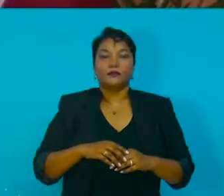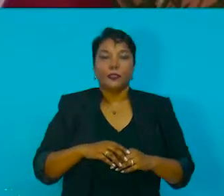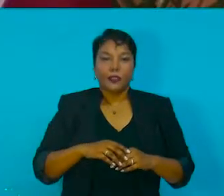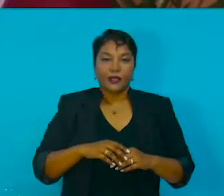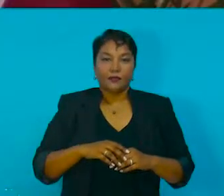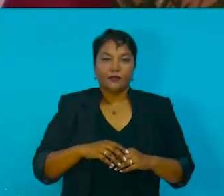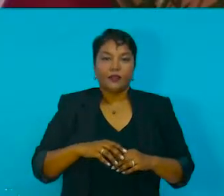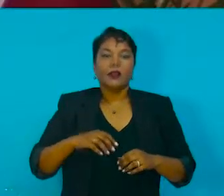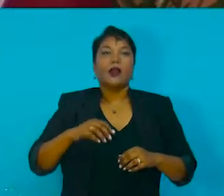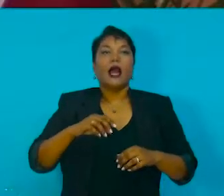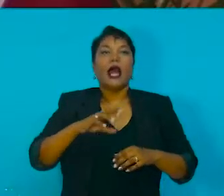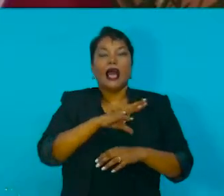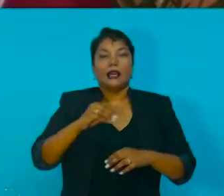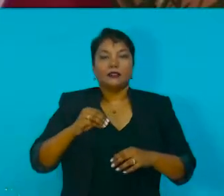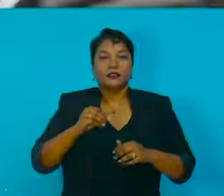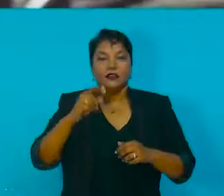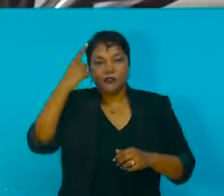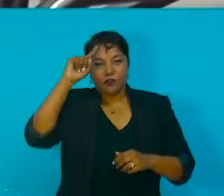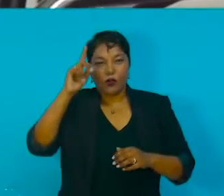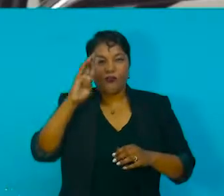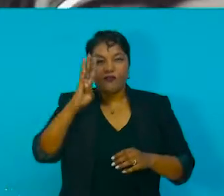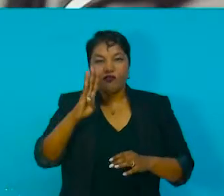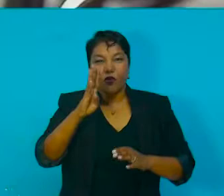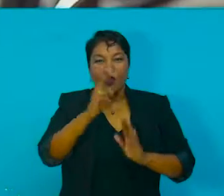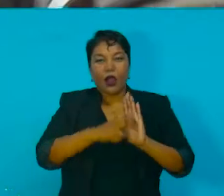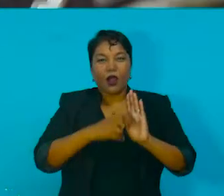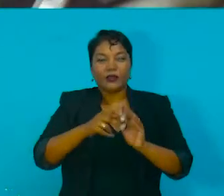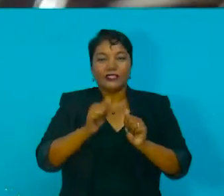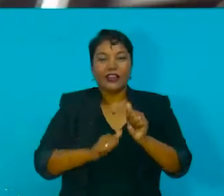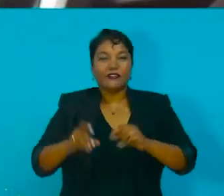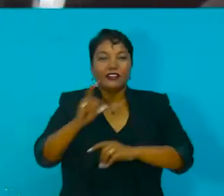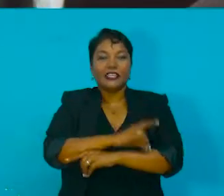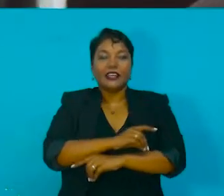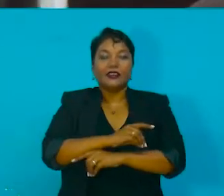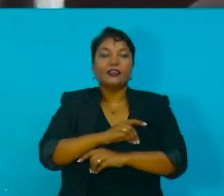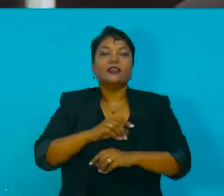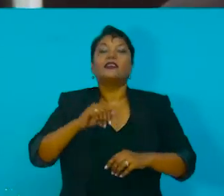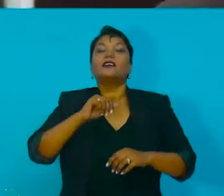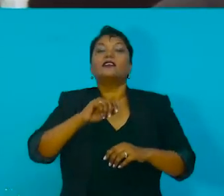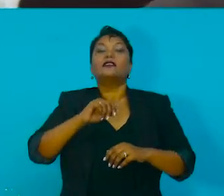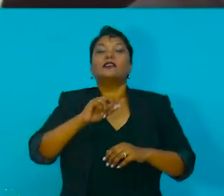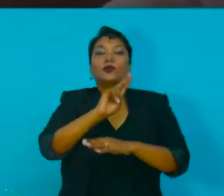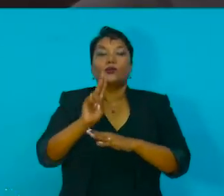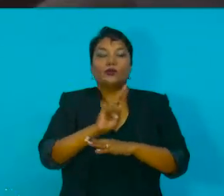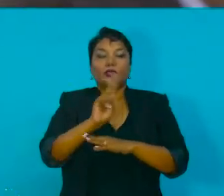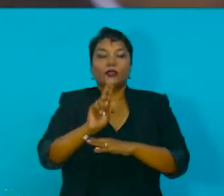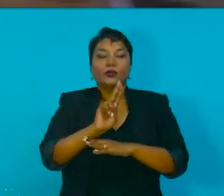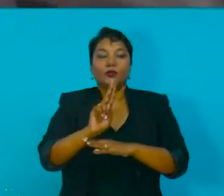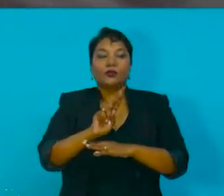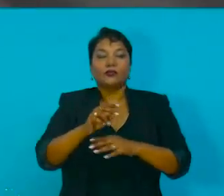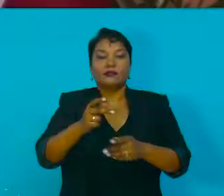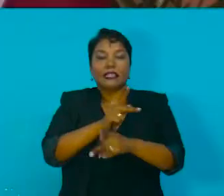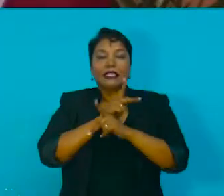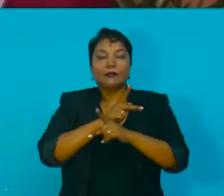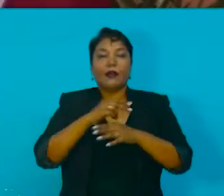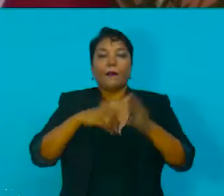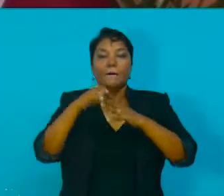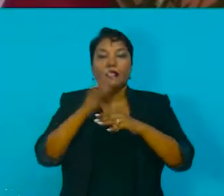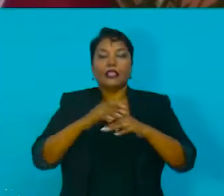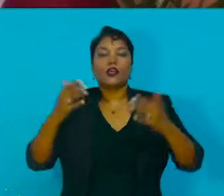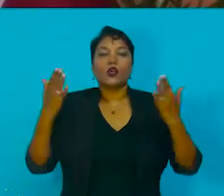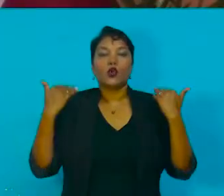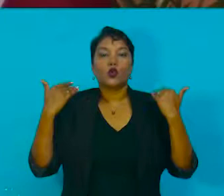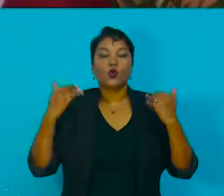cool the building for about 4 hours a day. Then they run out, they have to go back to the electric supply, okay? It all depends on the design and how many panels they put and stuff like